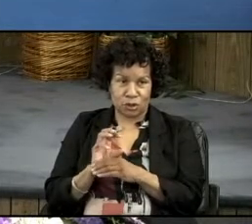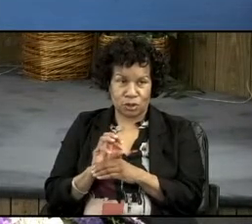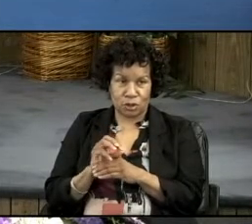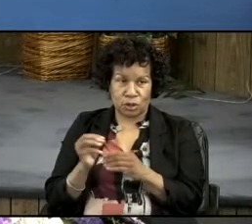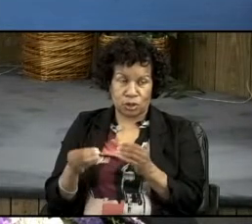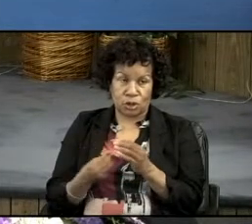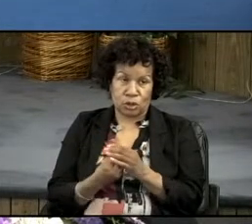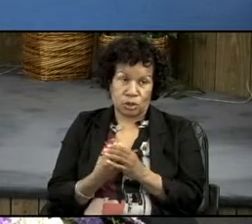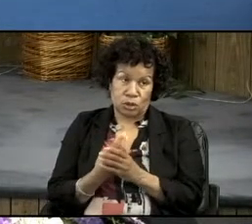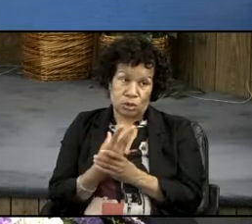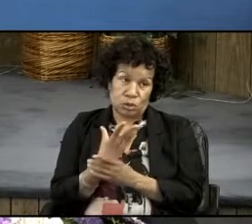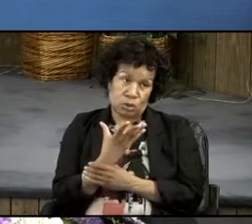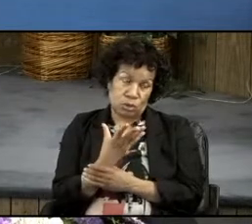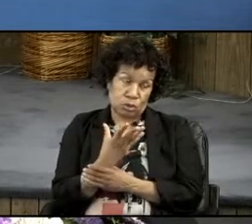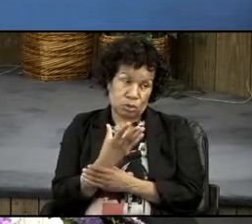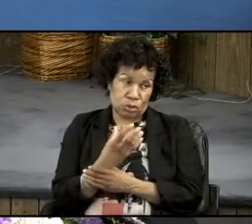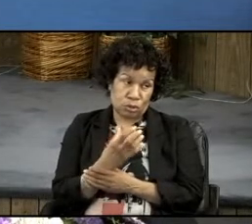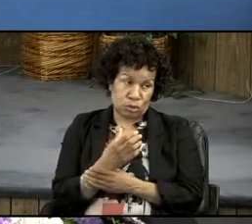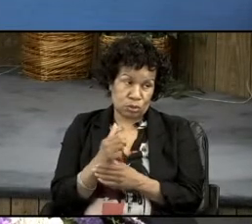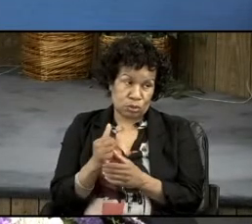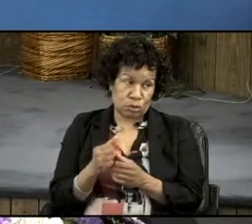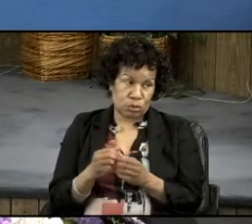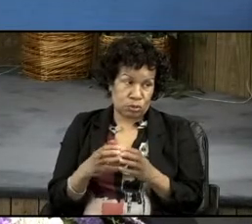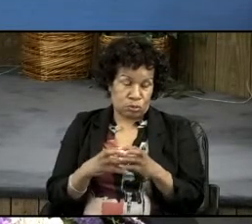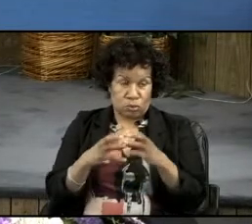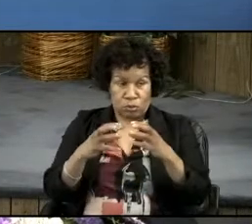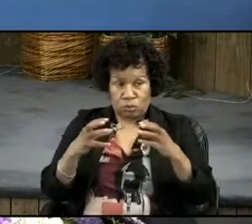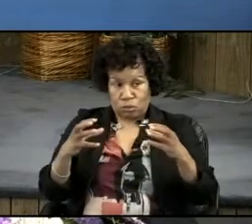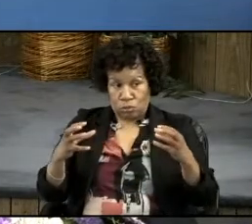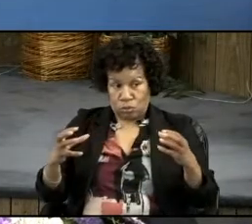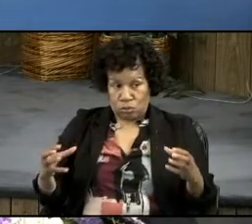nobody was trying to tell nobody else.